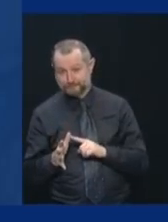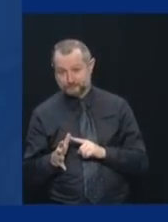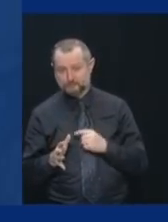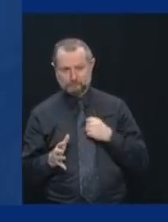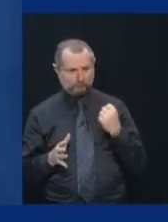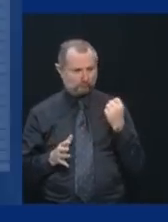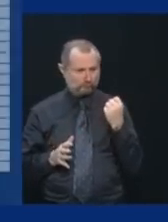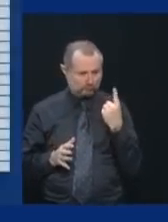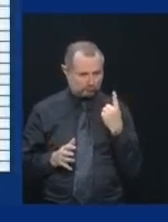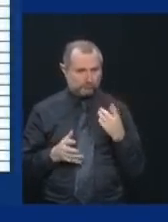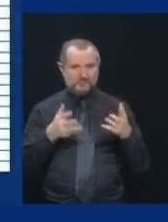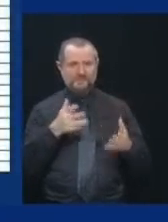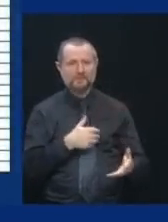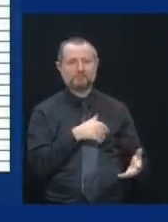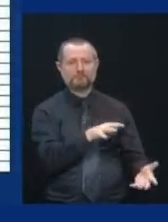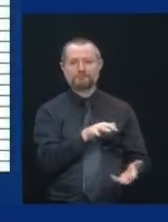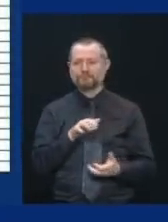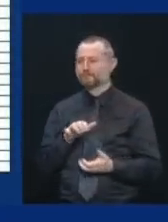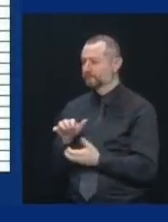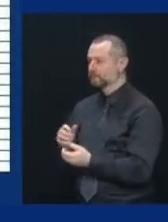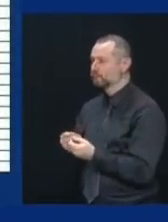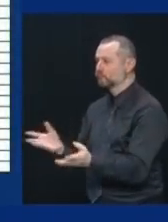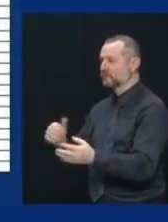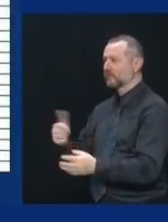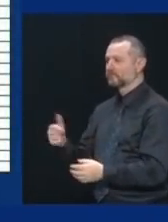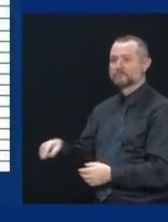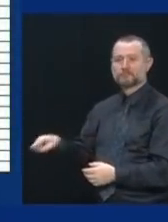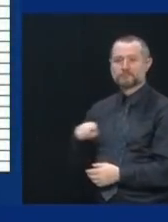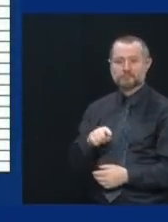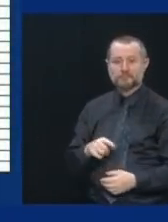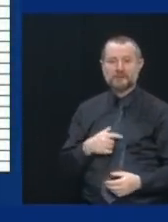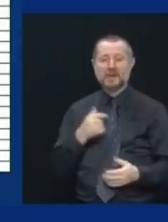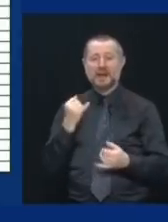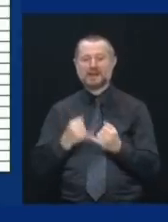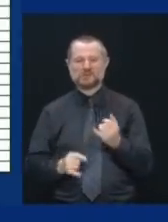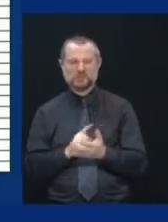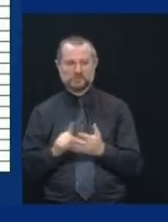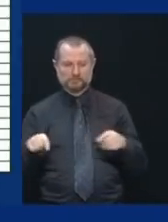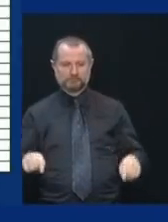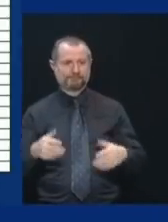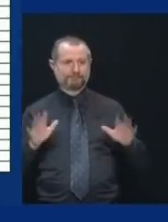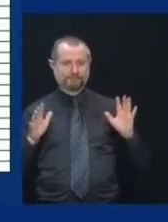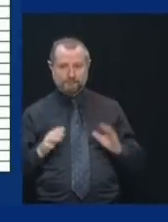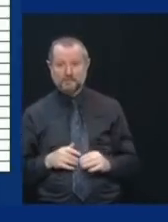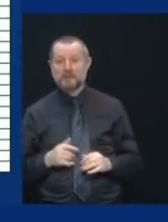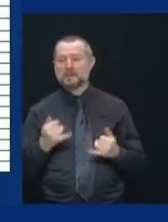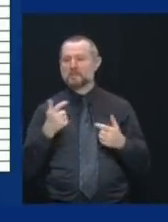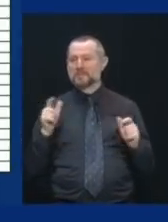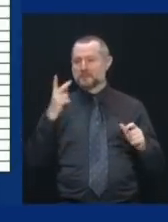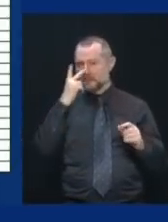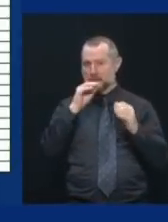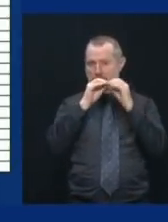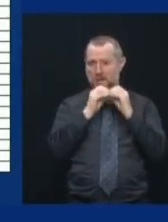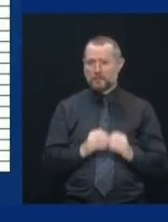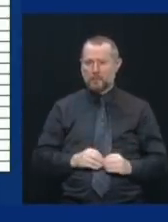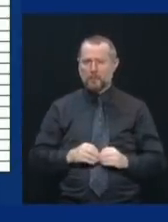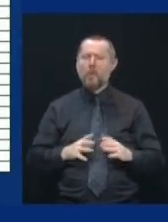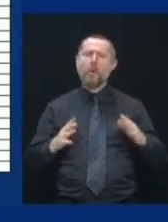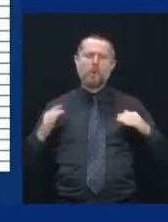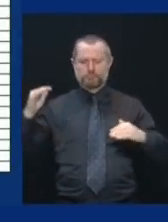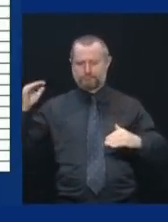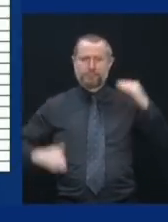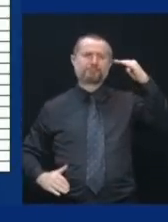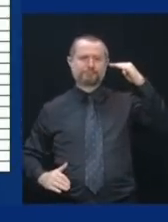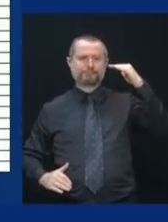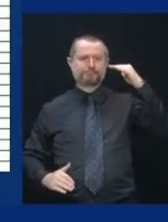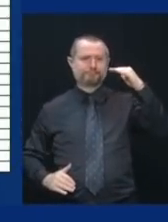give it to somebody else. So this is the last week for that. There is still a gross disparity in the high-performing hospitals